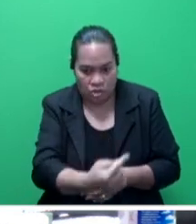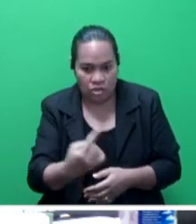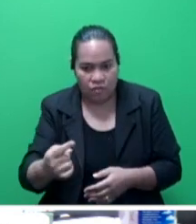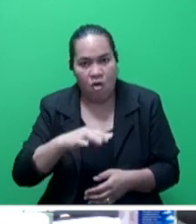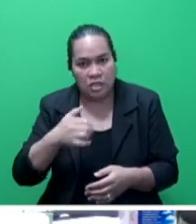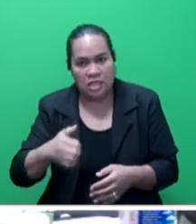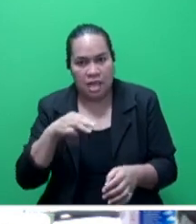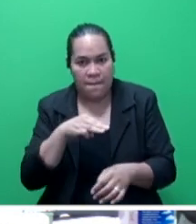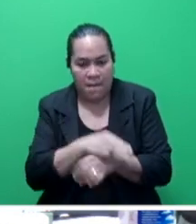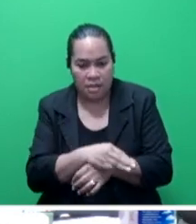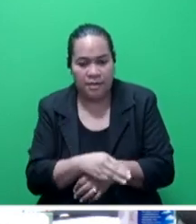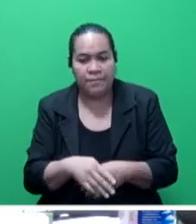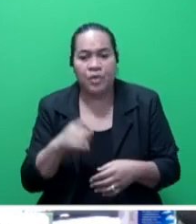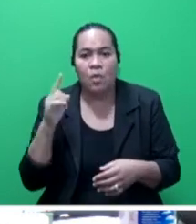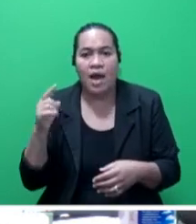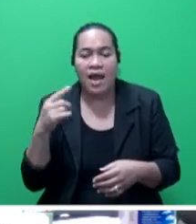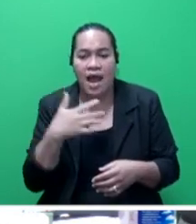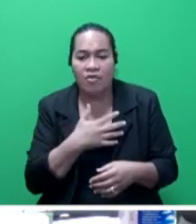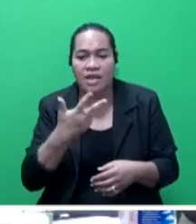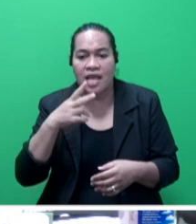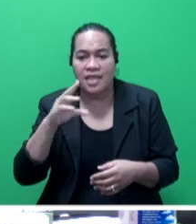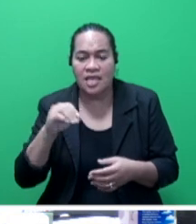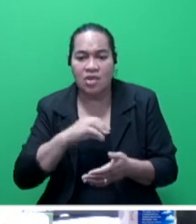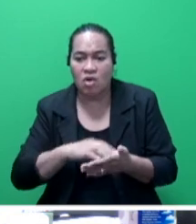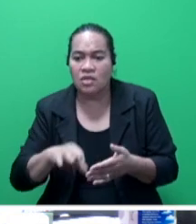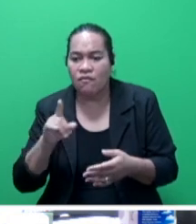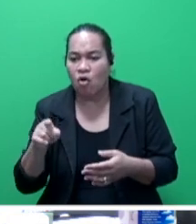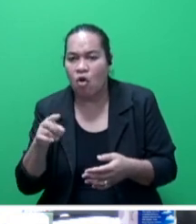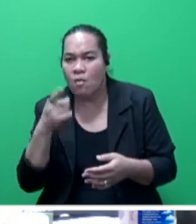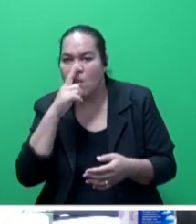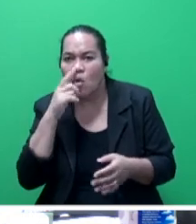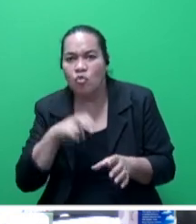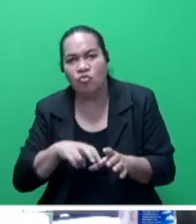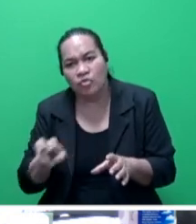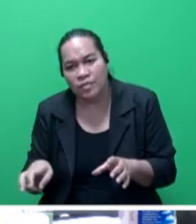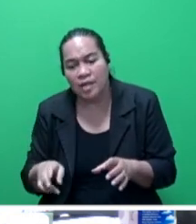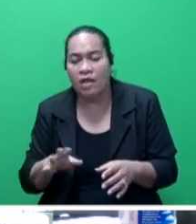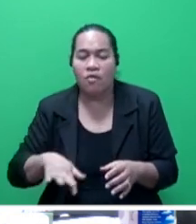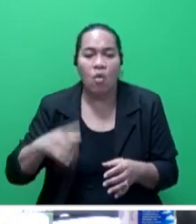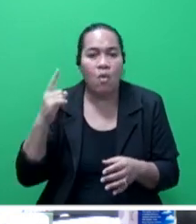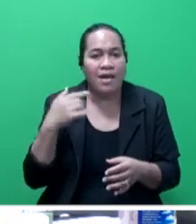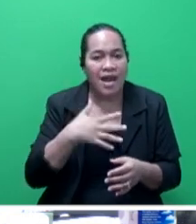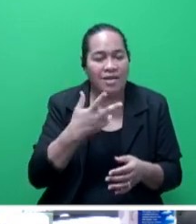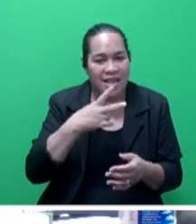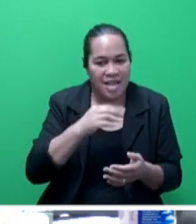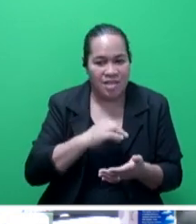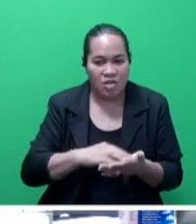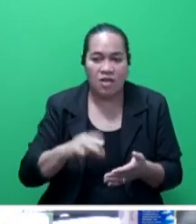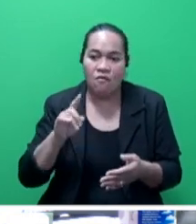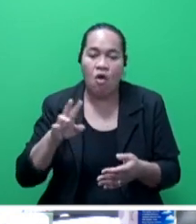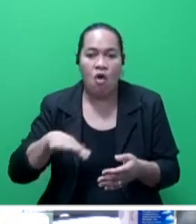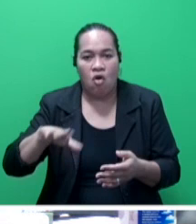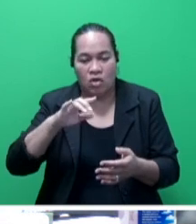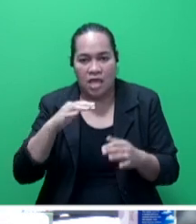$180 payout for all pensioners, $180 for all tertiary students, and a bus fare subsidy of